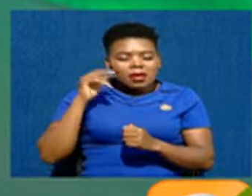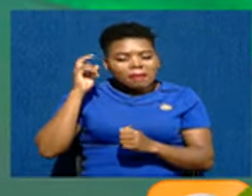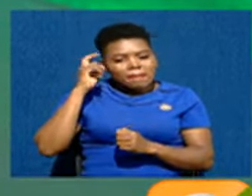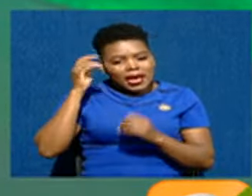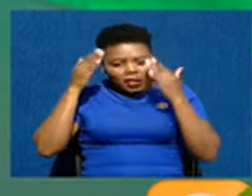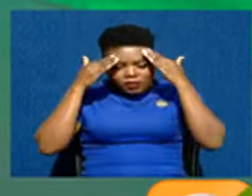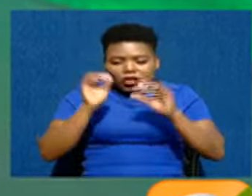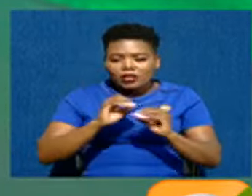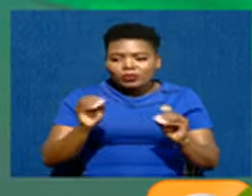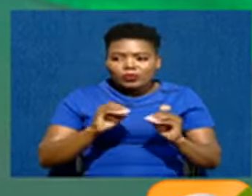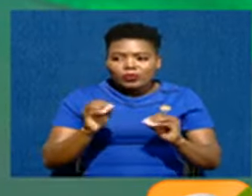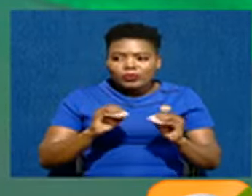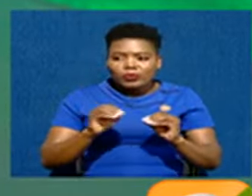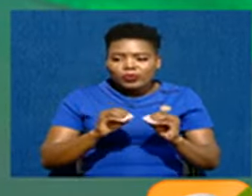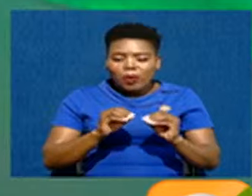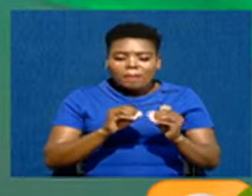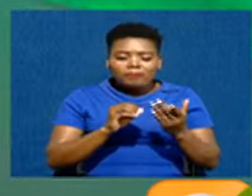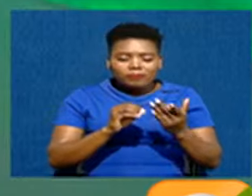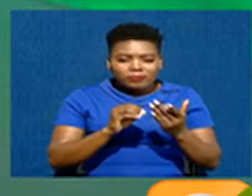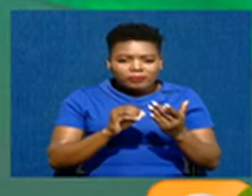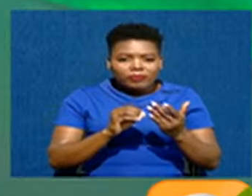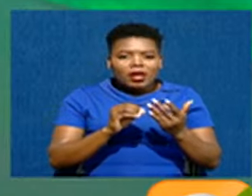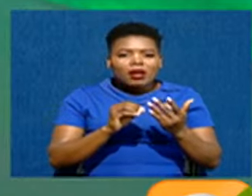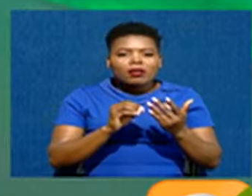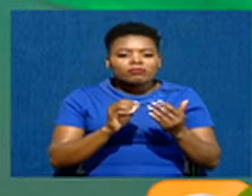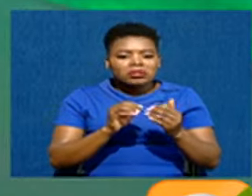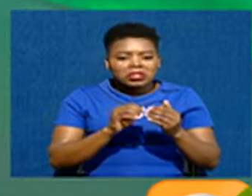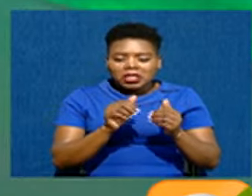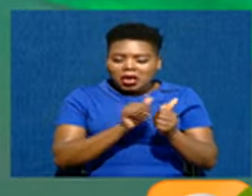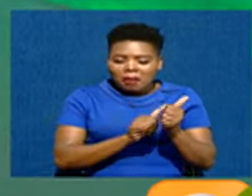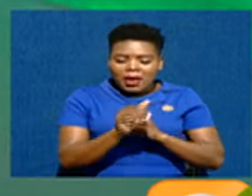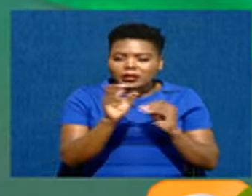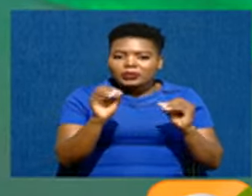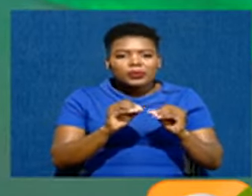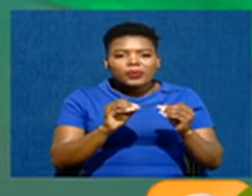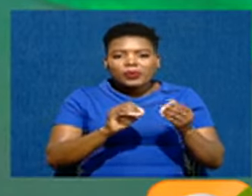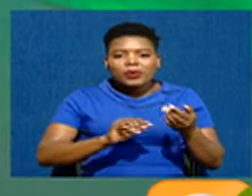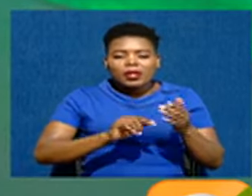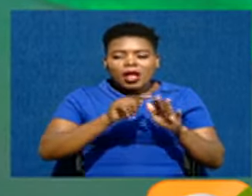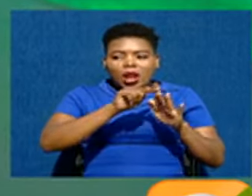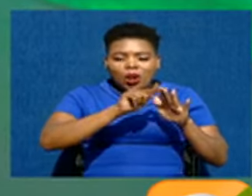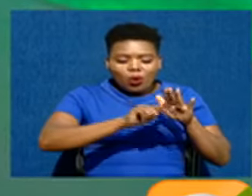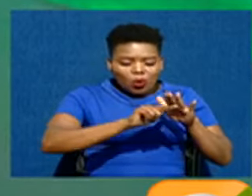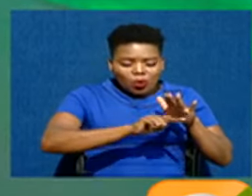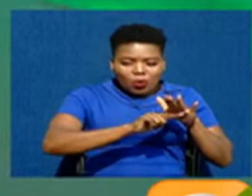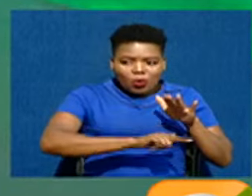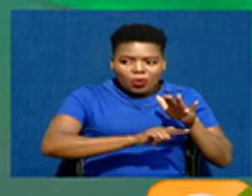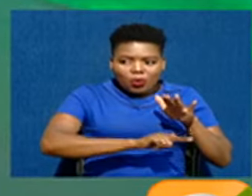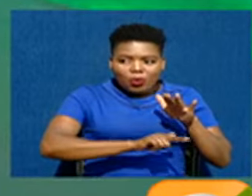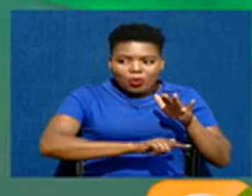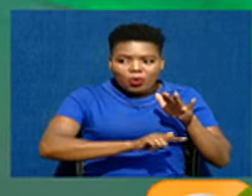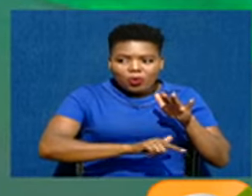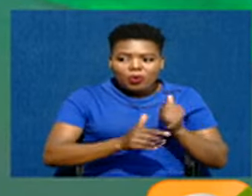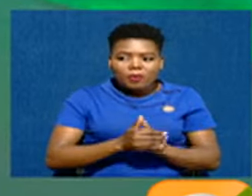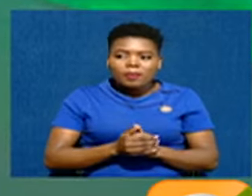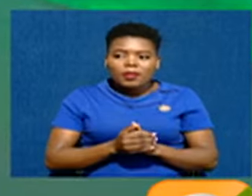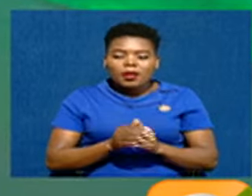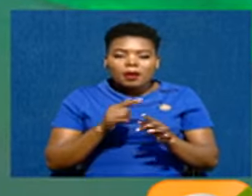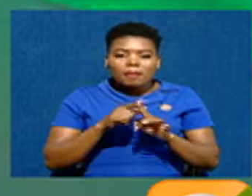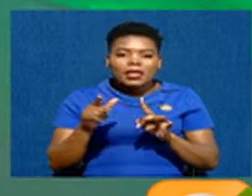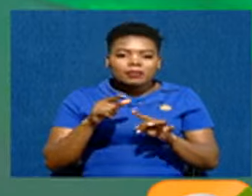got confused. My performance was affected. Though I never performed that badly. And I managed to